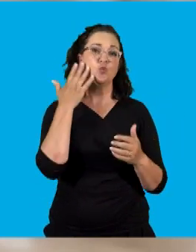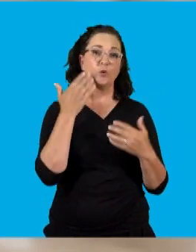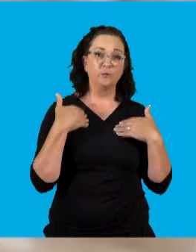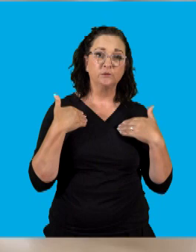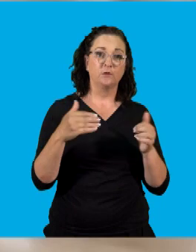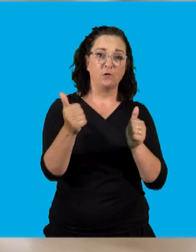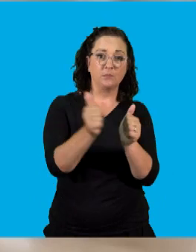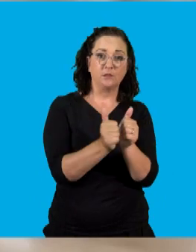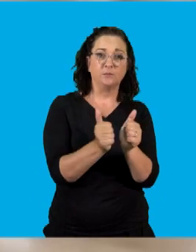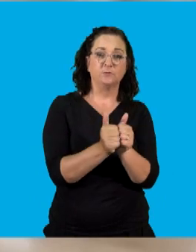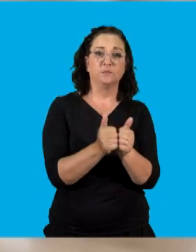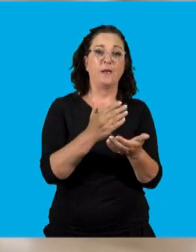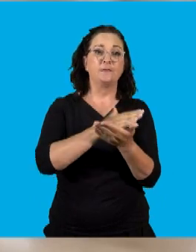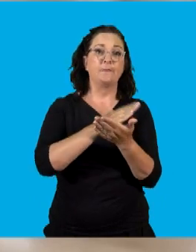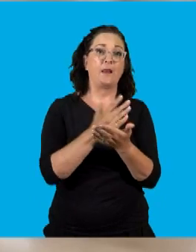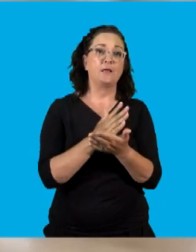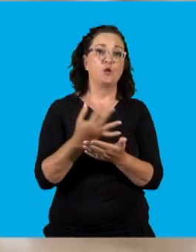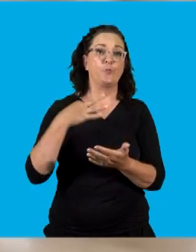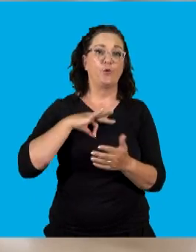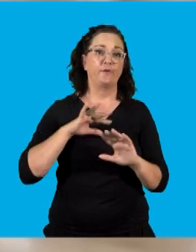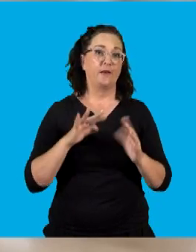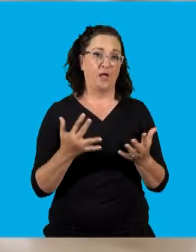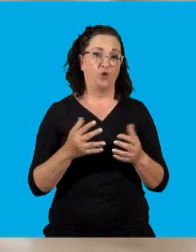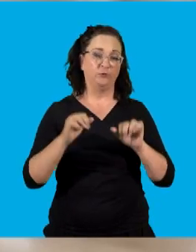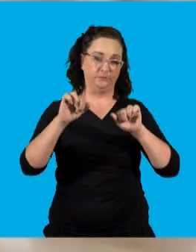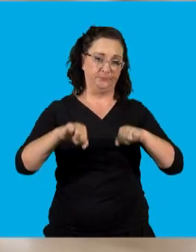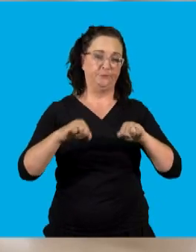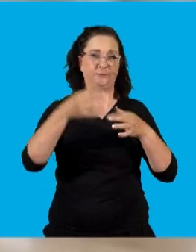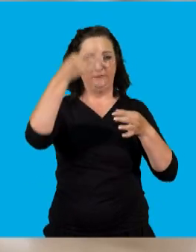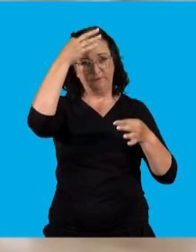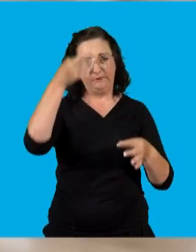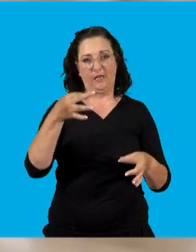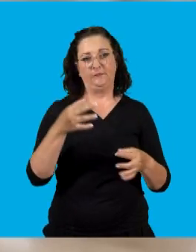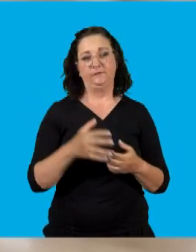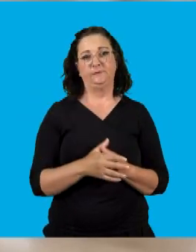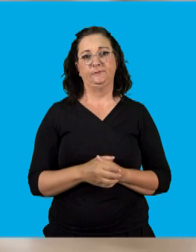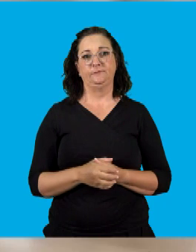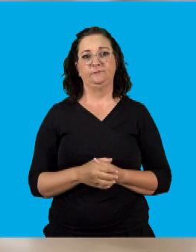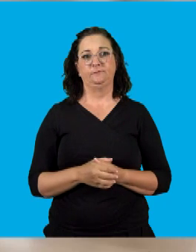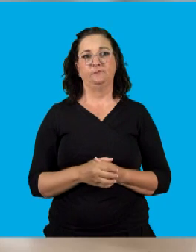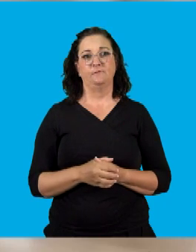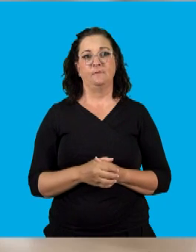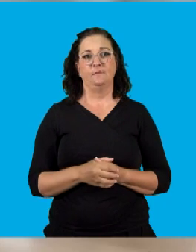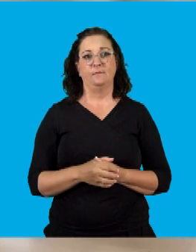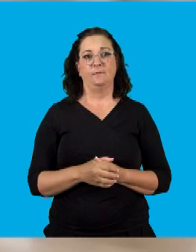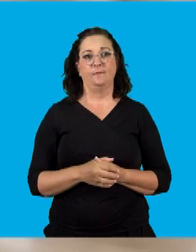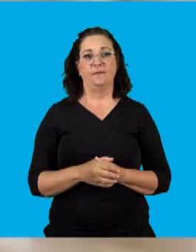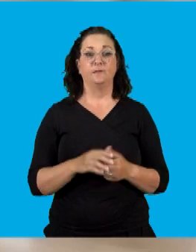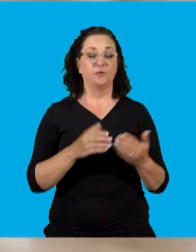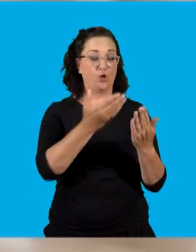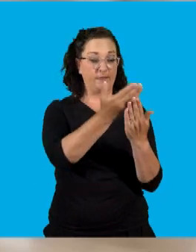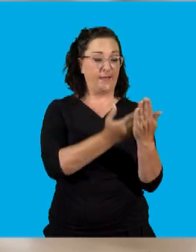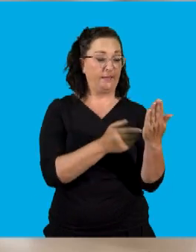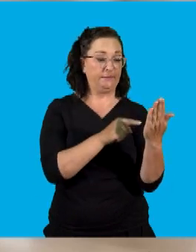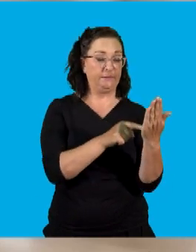start a partnership that this is how we are going to split the profits, and then the profits has to be splitted like the